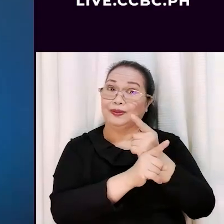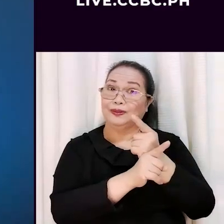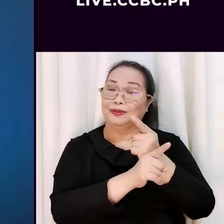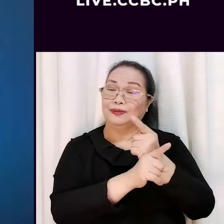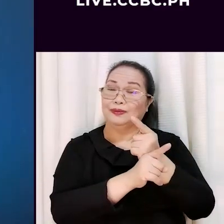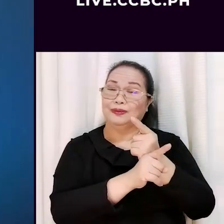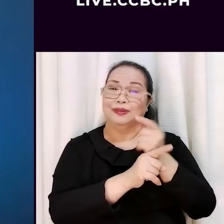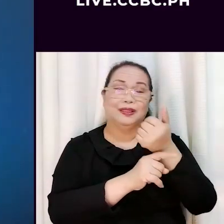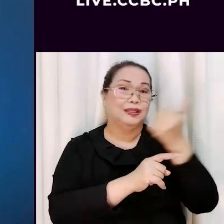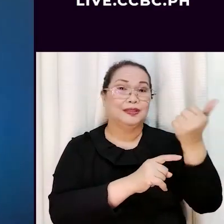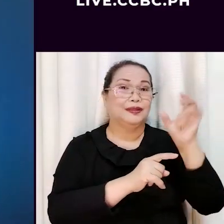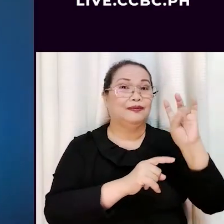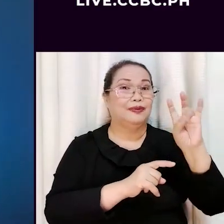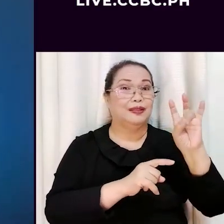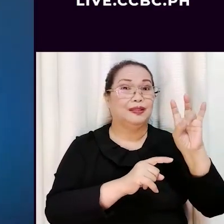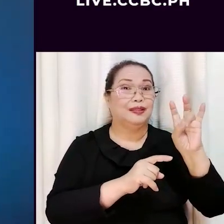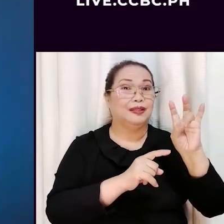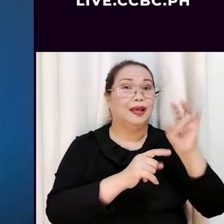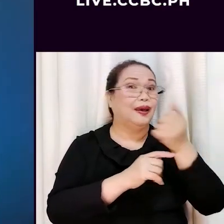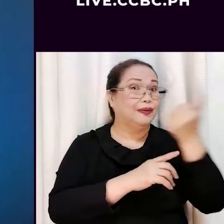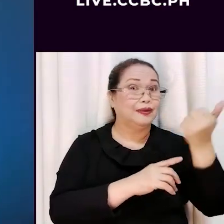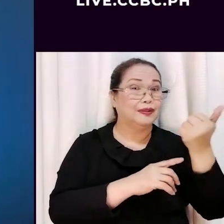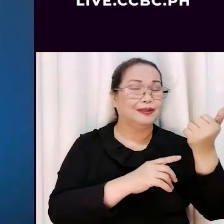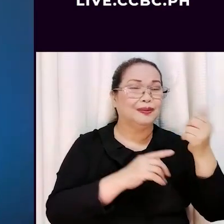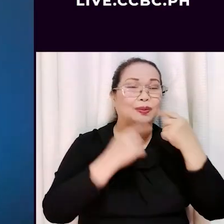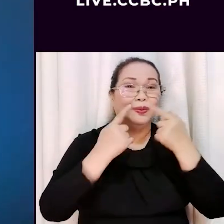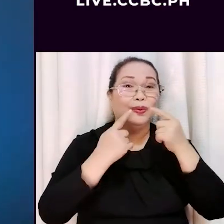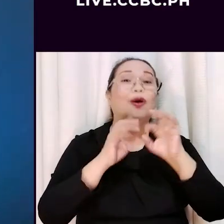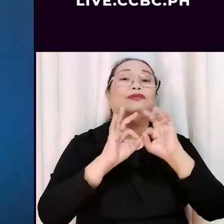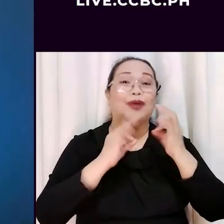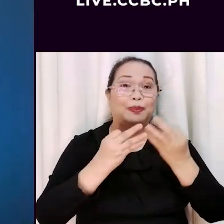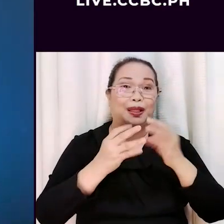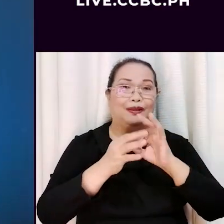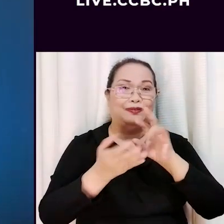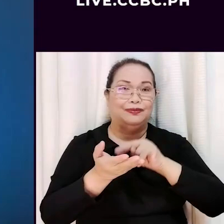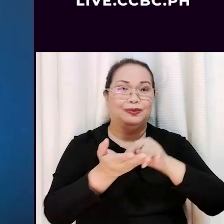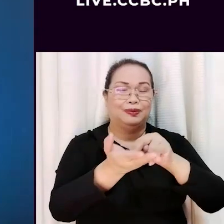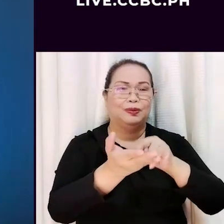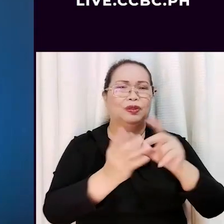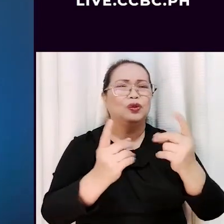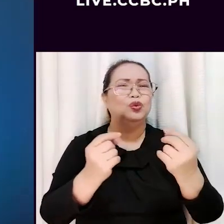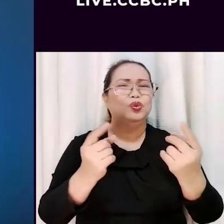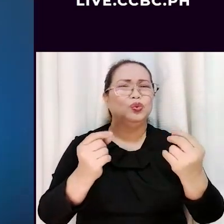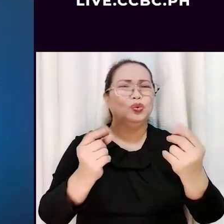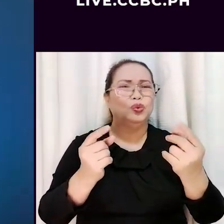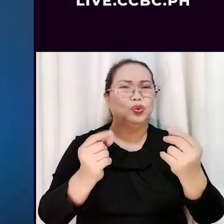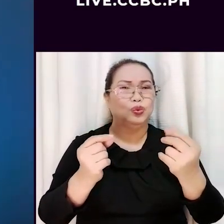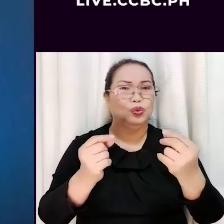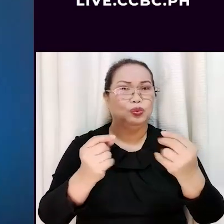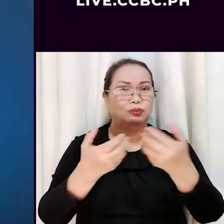and 7 others. So what did Noah do during the time that they were preaching? Did they